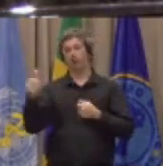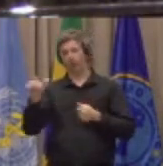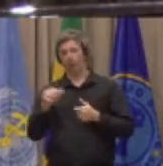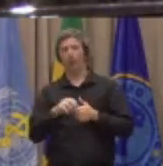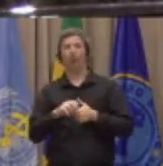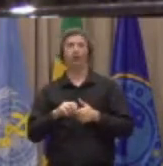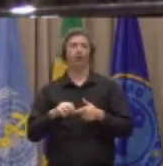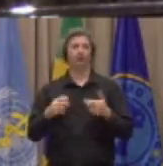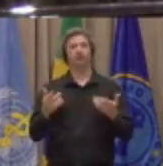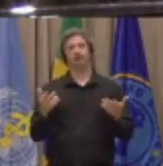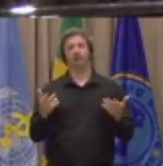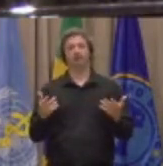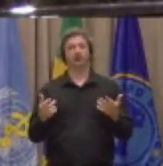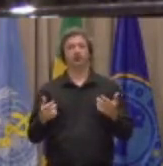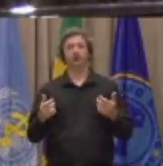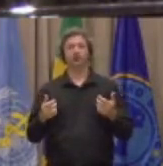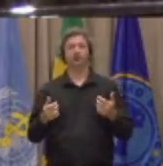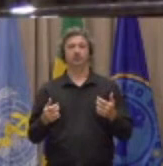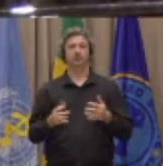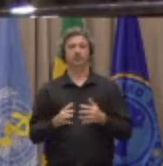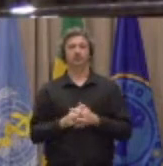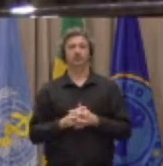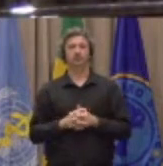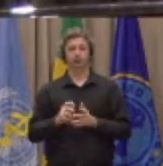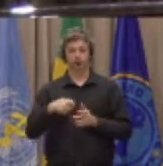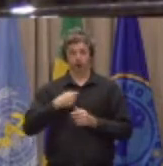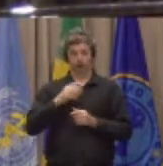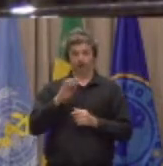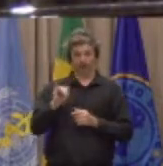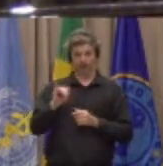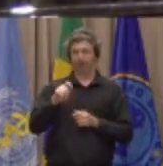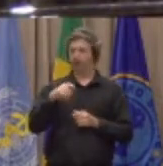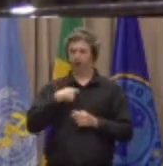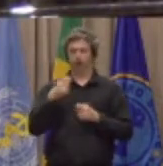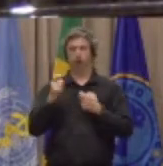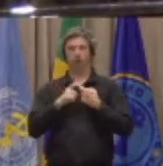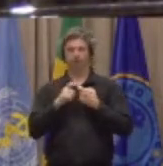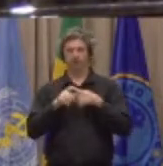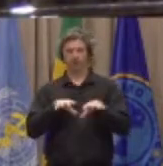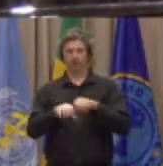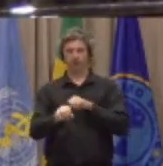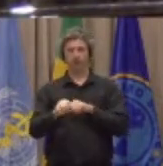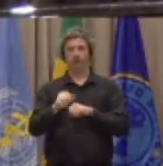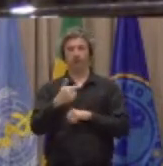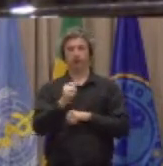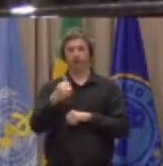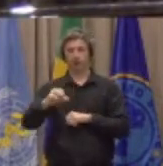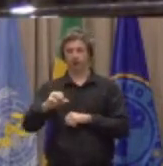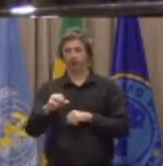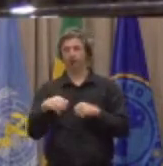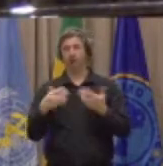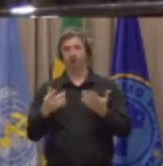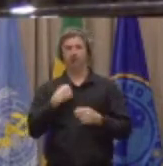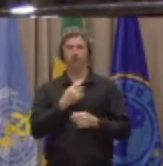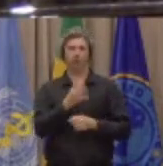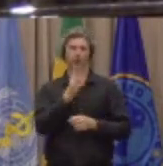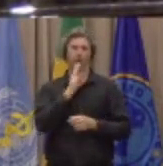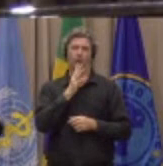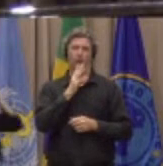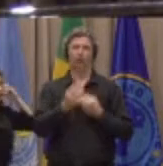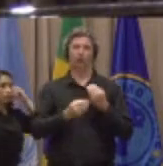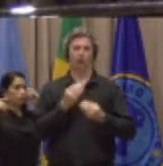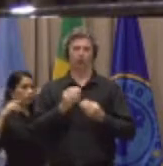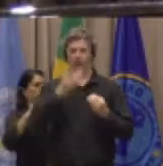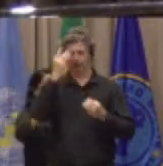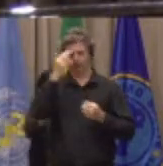different related to other terms. I'm not from IT, I'm a doctor, I graduated in 2019, but